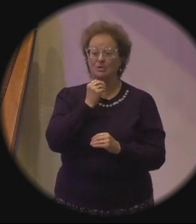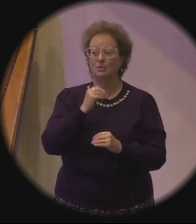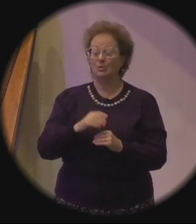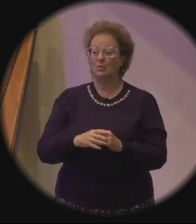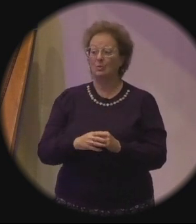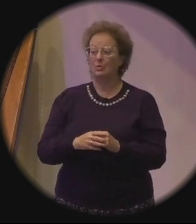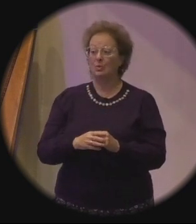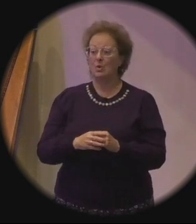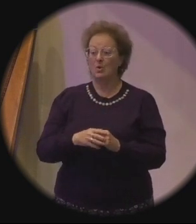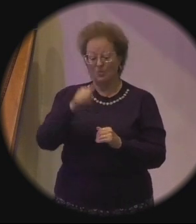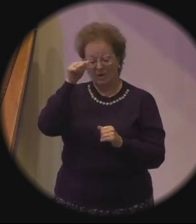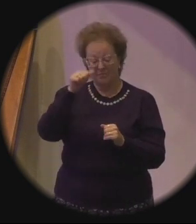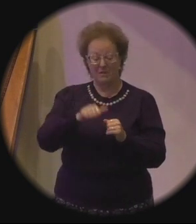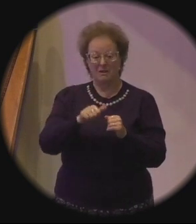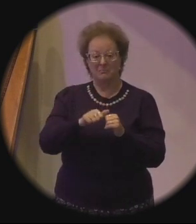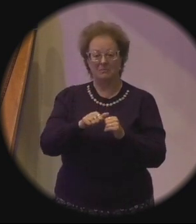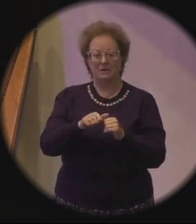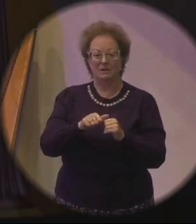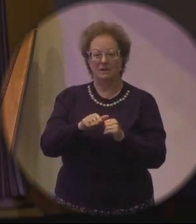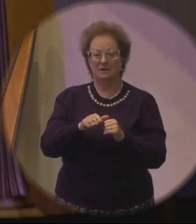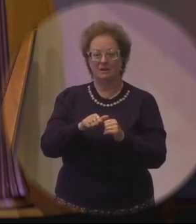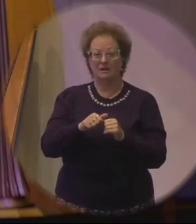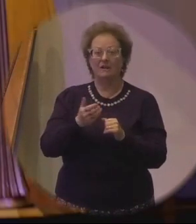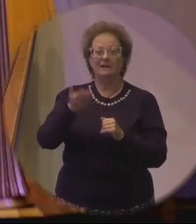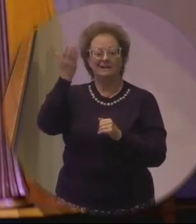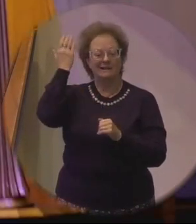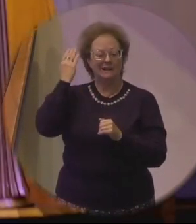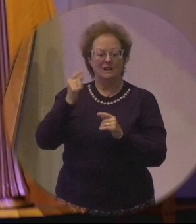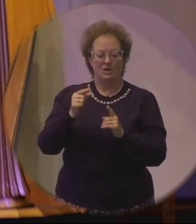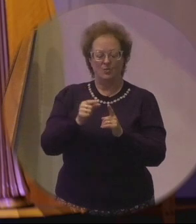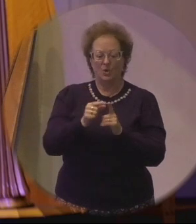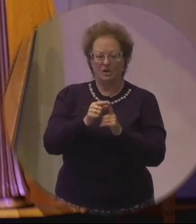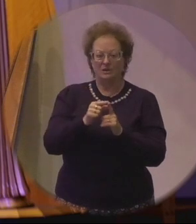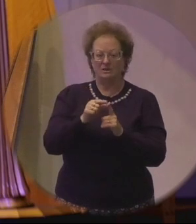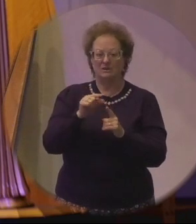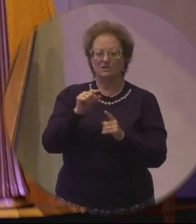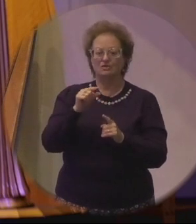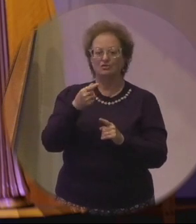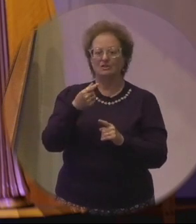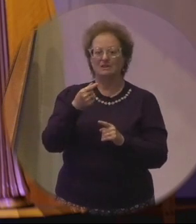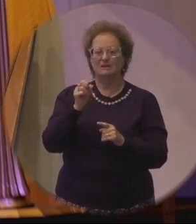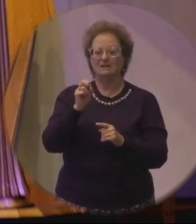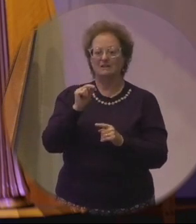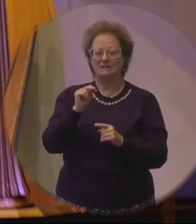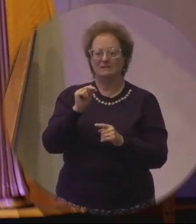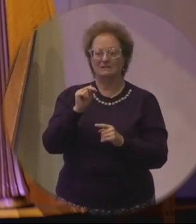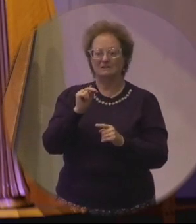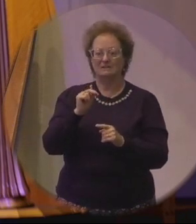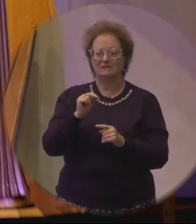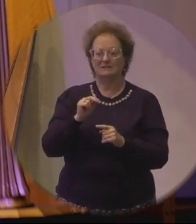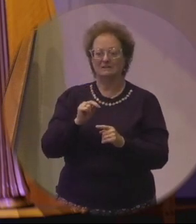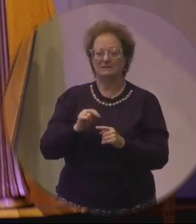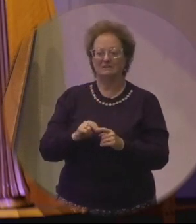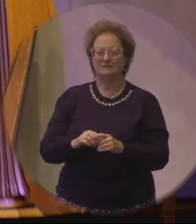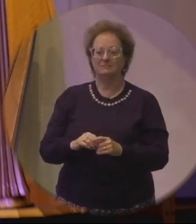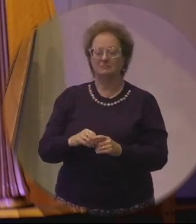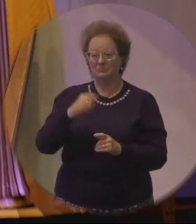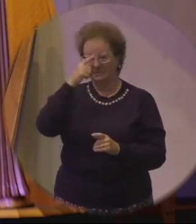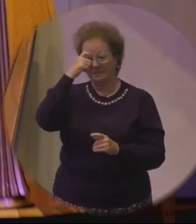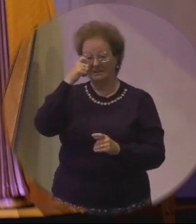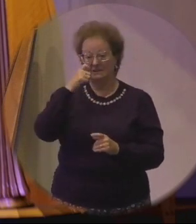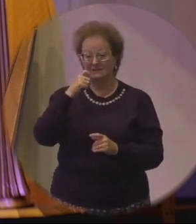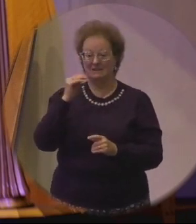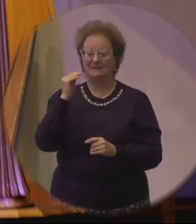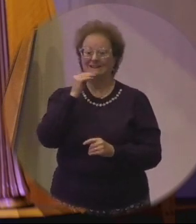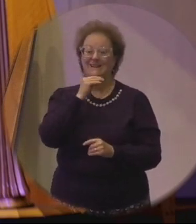instantly taken him back to that Genesis account. Because that account of Jacob, which means deceiver, because he